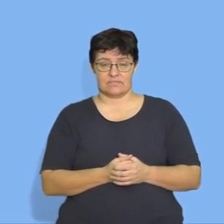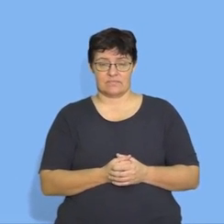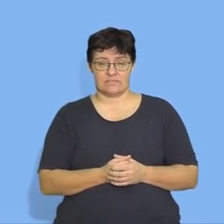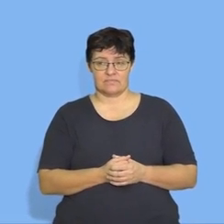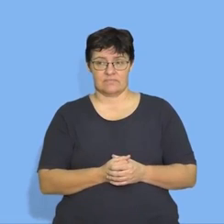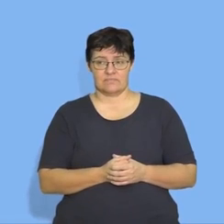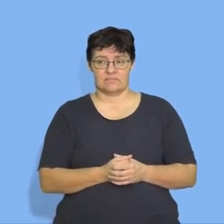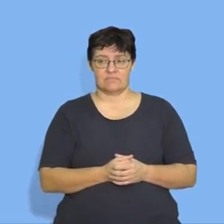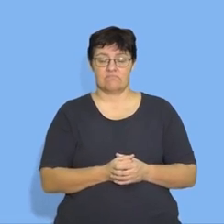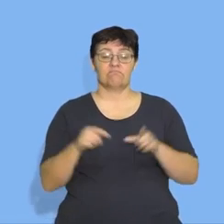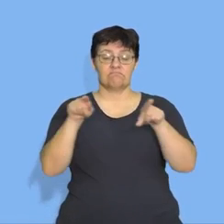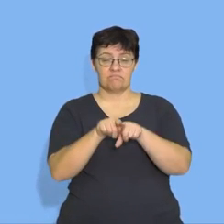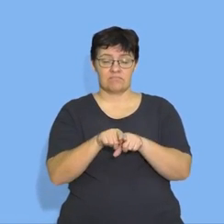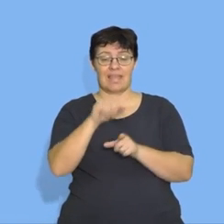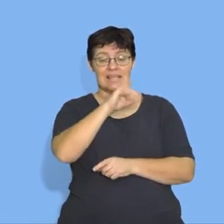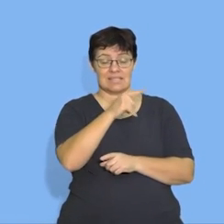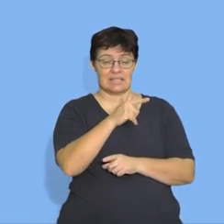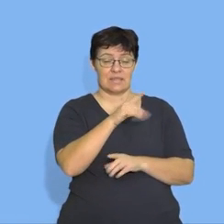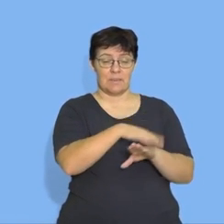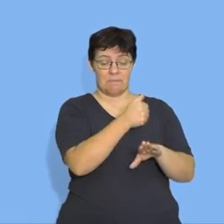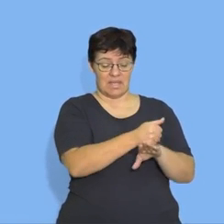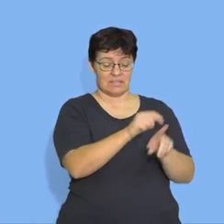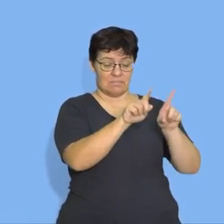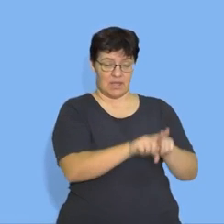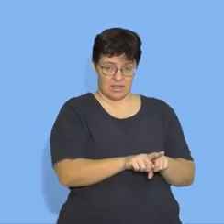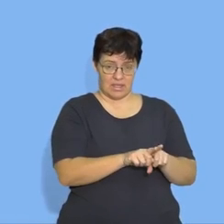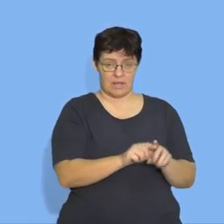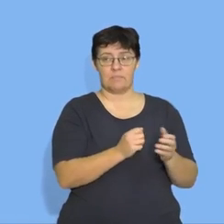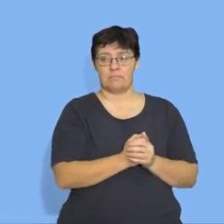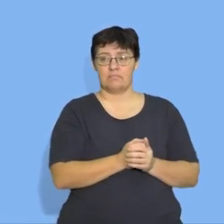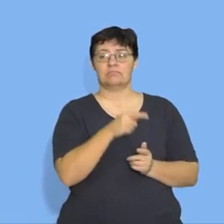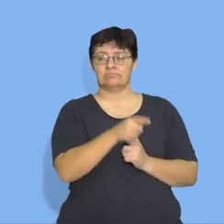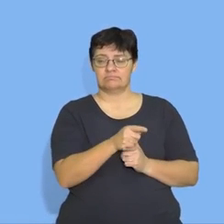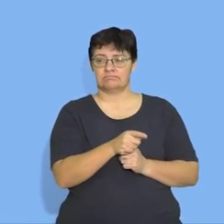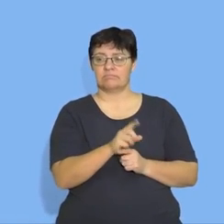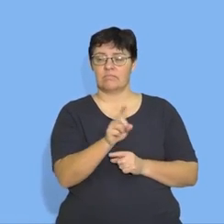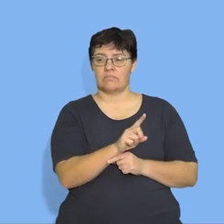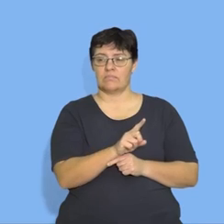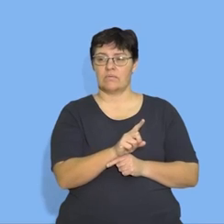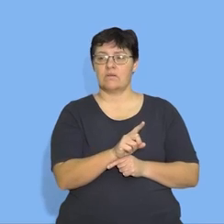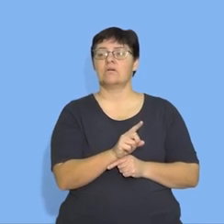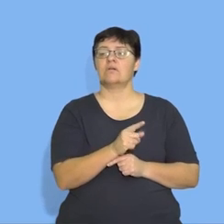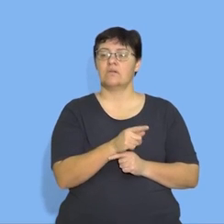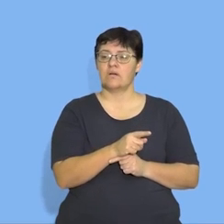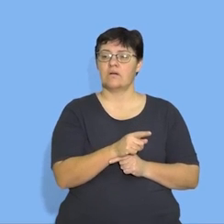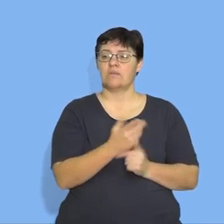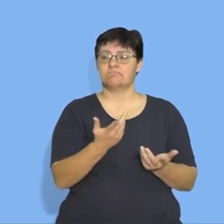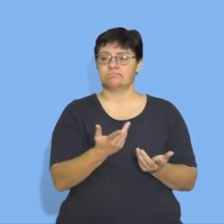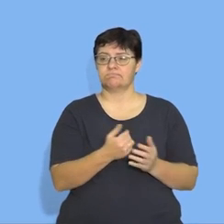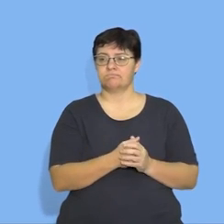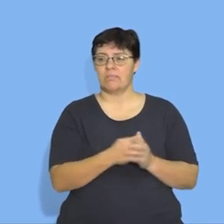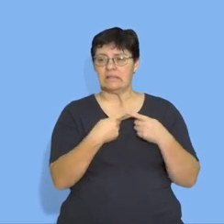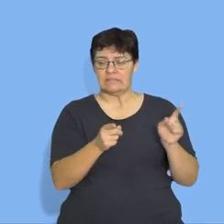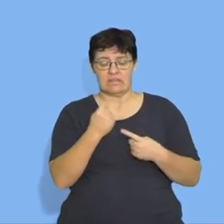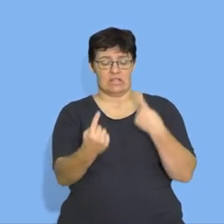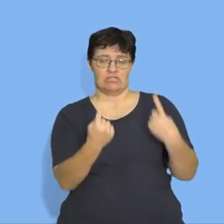a conjugate acid-base pair, the substances differ from each other by hydrogen ion or a proton. Okay,